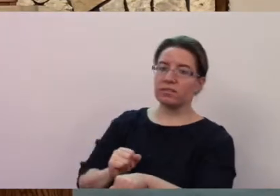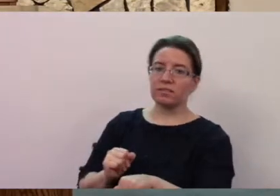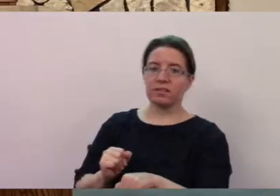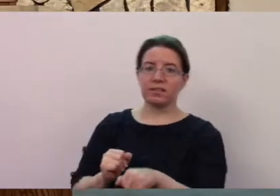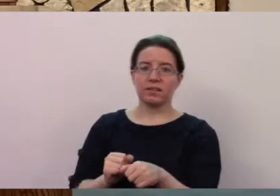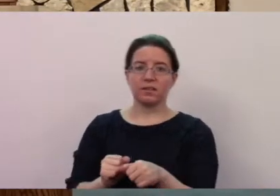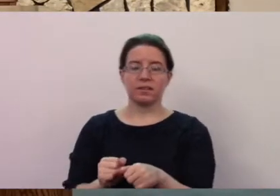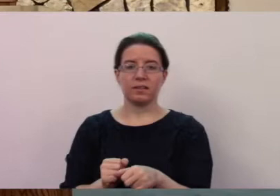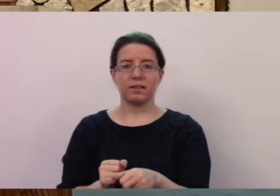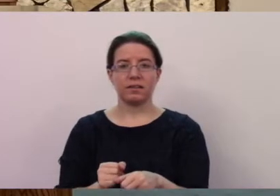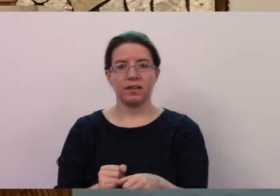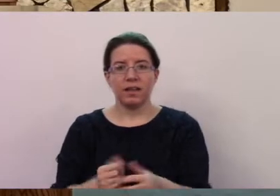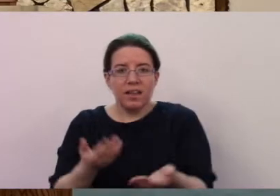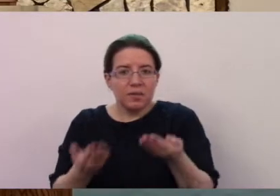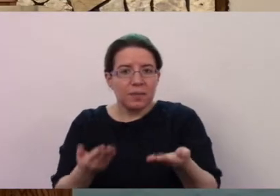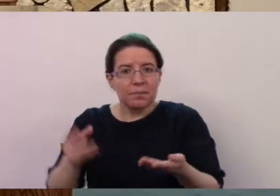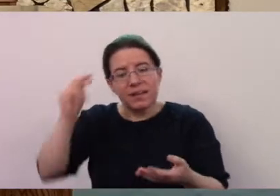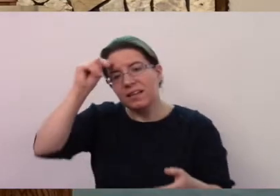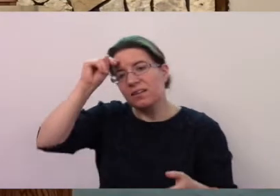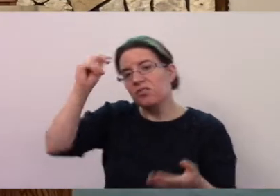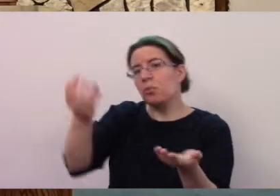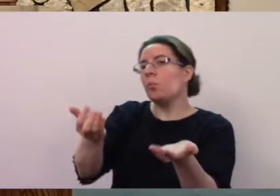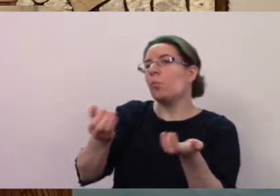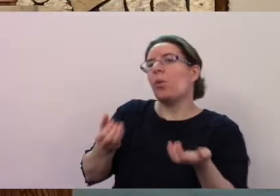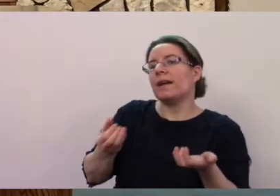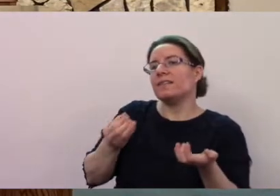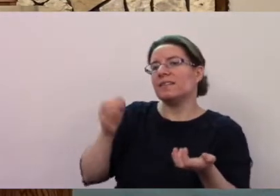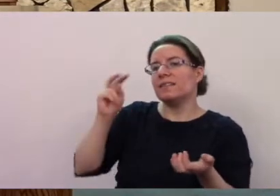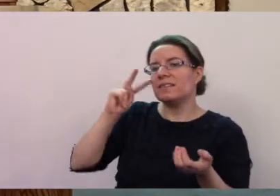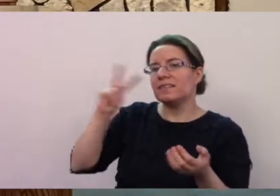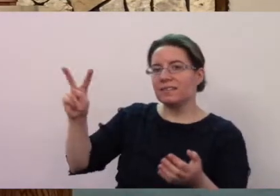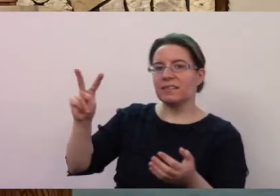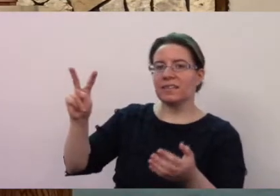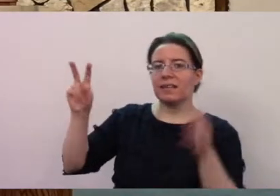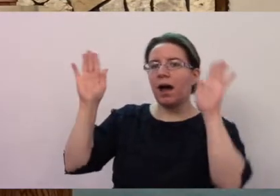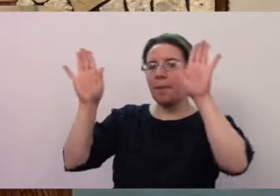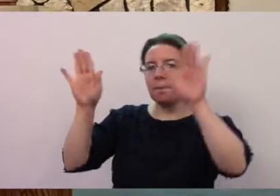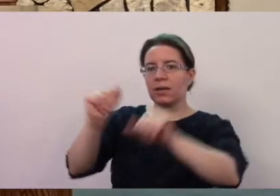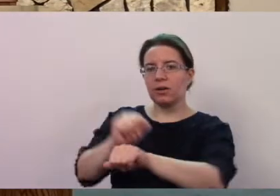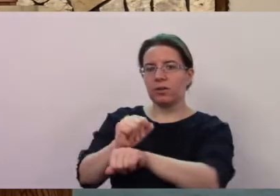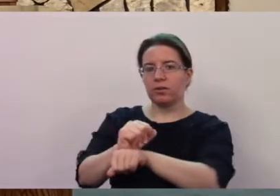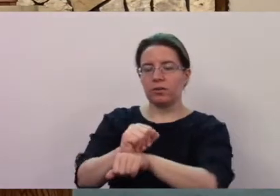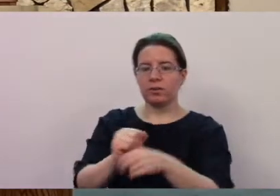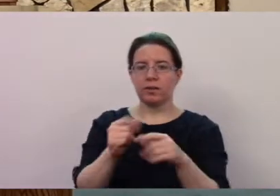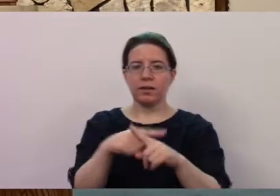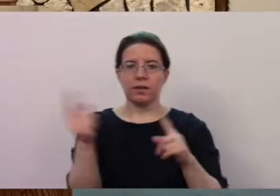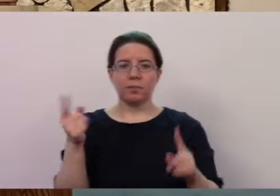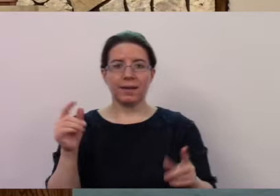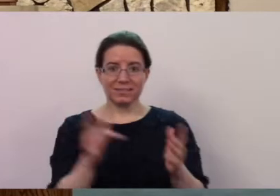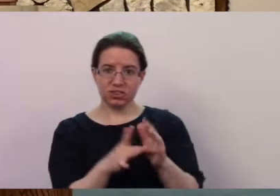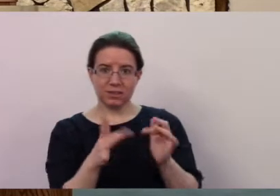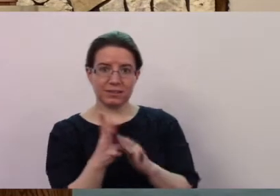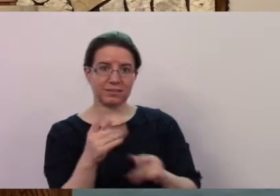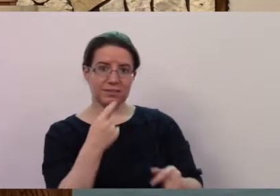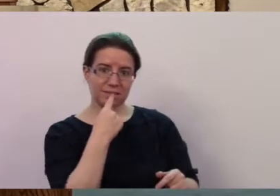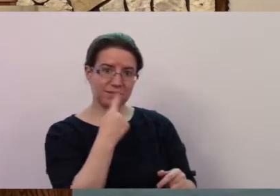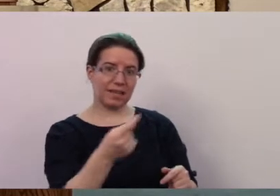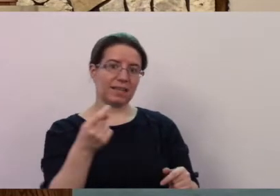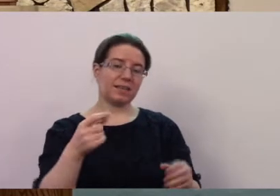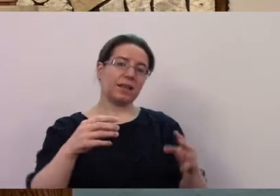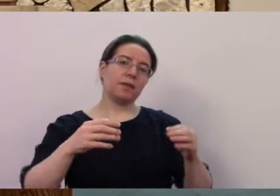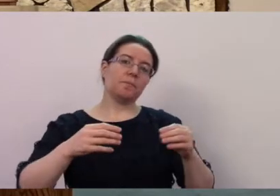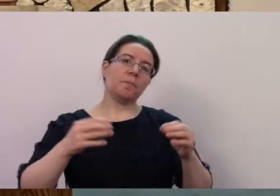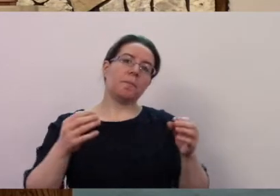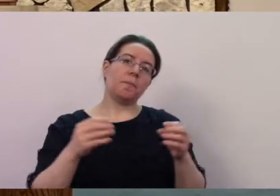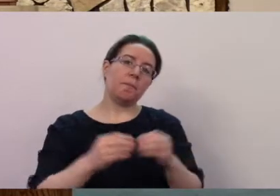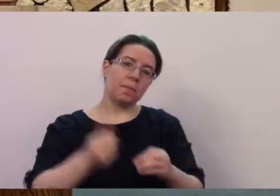said, maybe he wanted to see Jesus work a miracle. But Jesus got to the very need of his soul and said, verily, verily I say